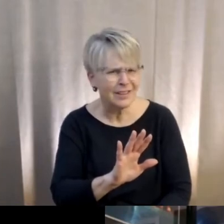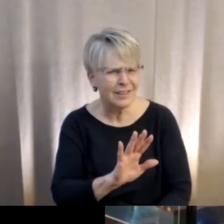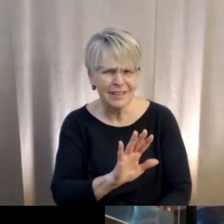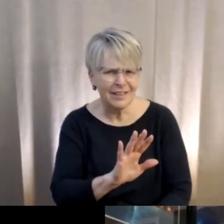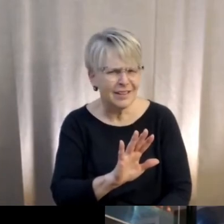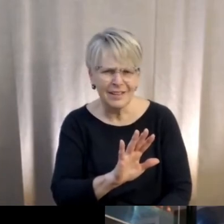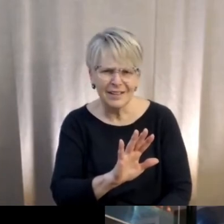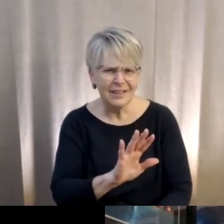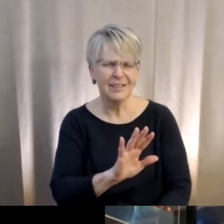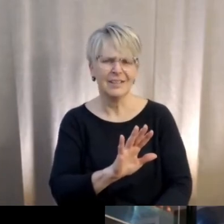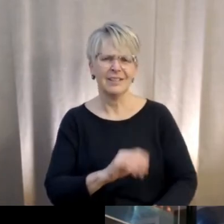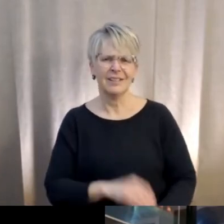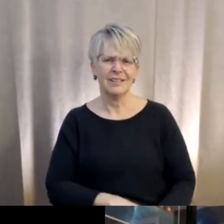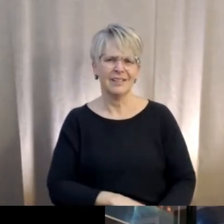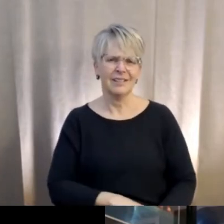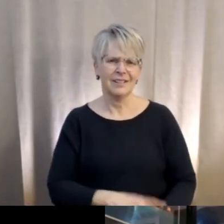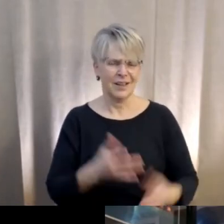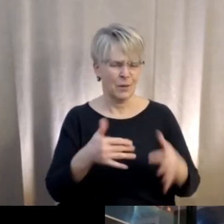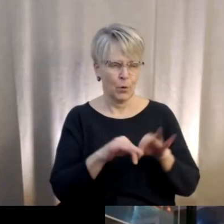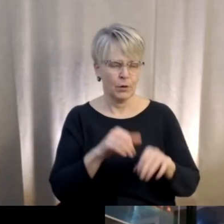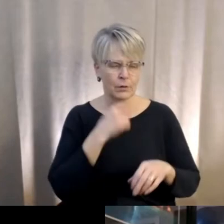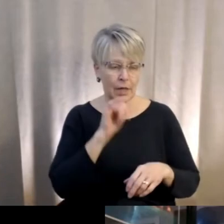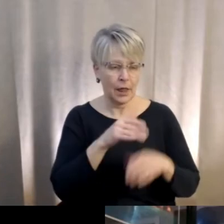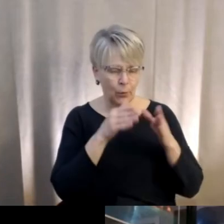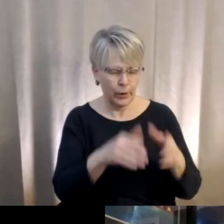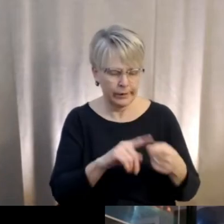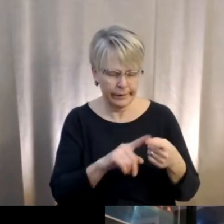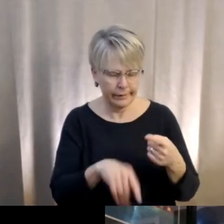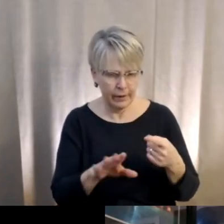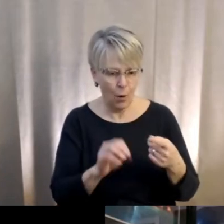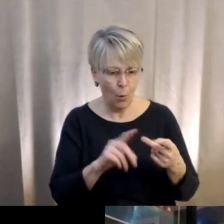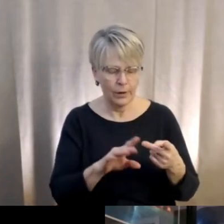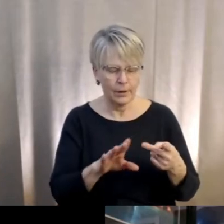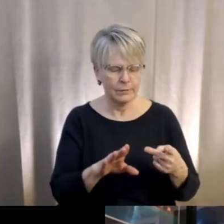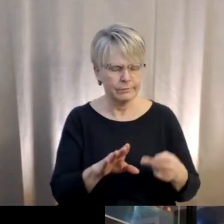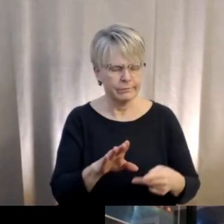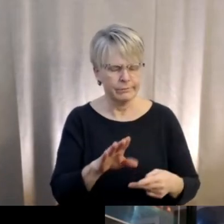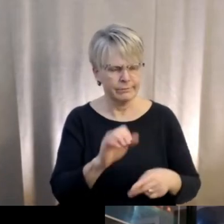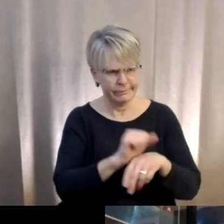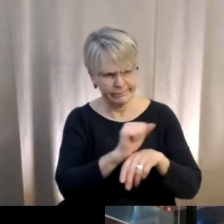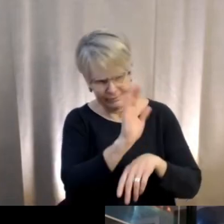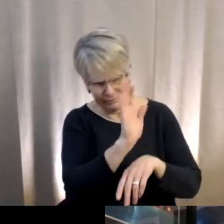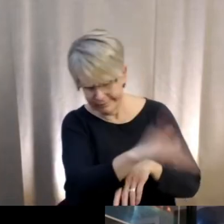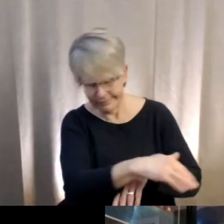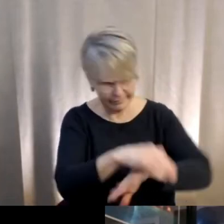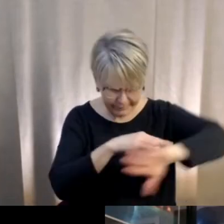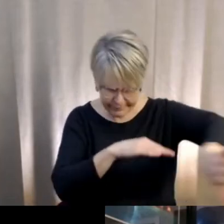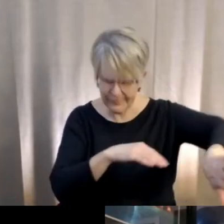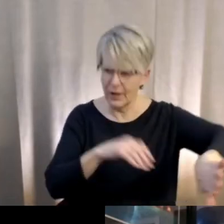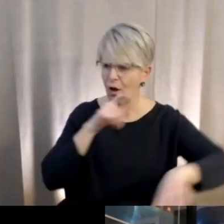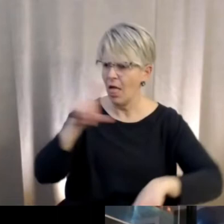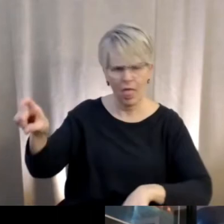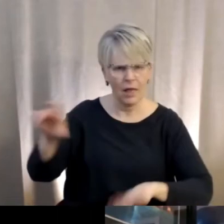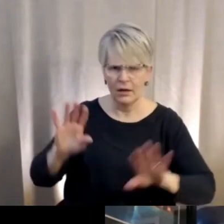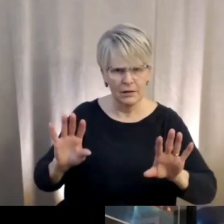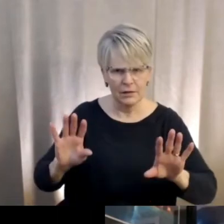didn't, one, phrase it that way, and two, probably ask at all, because it's just like,